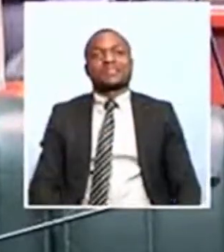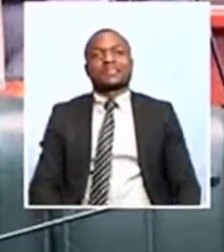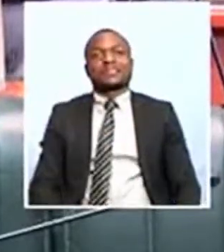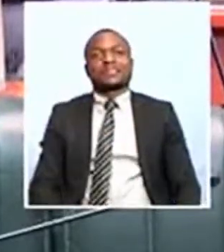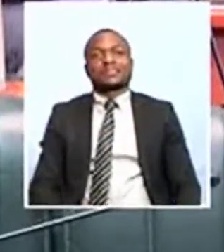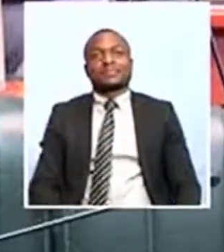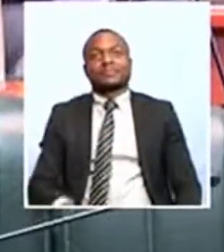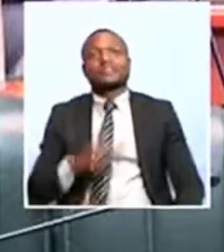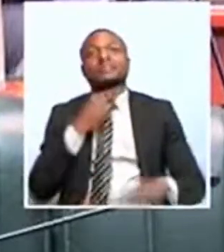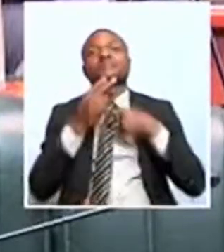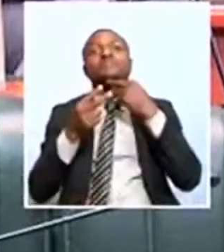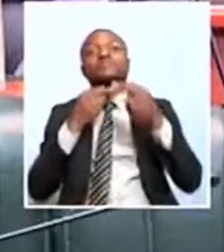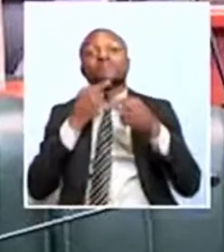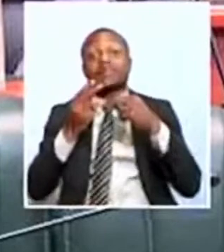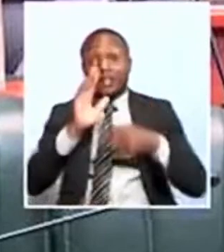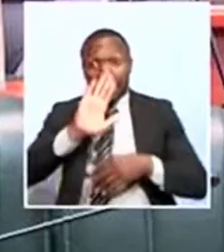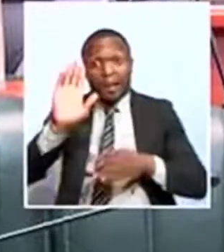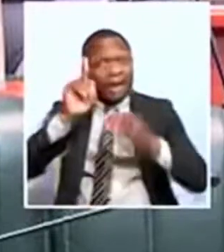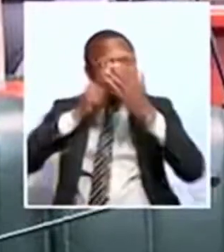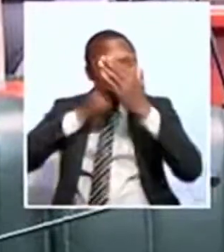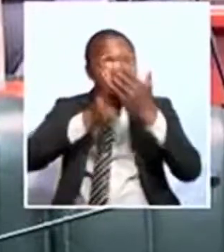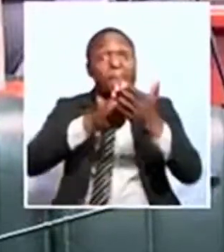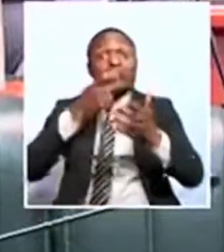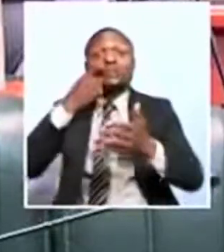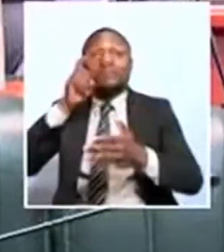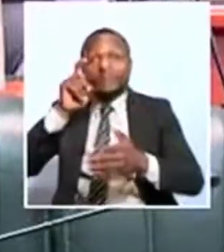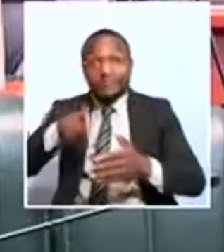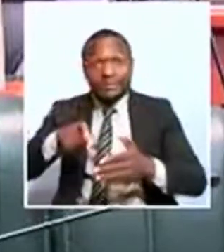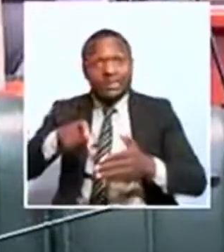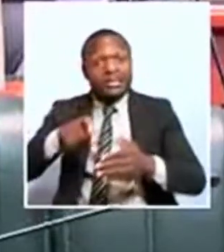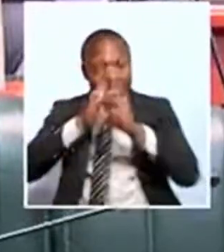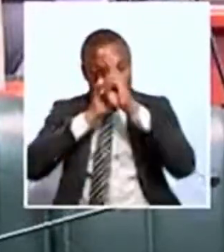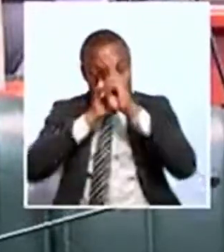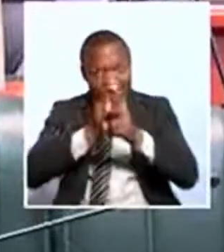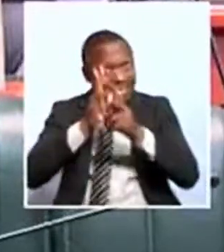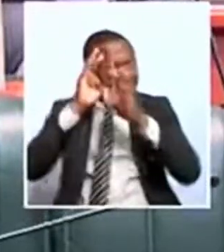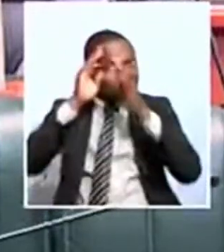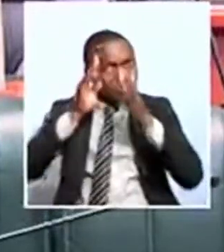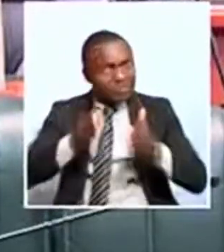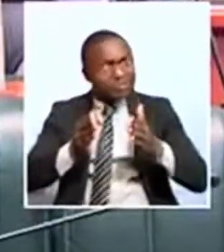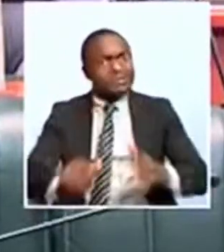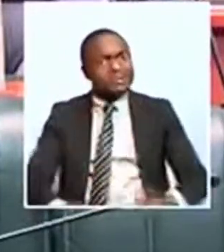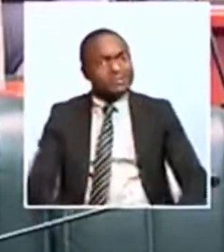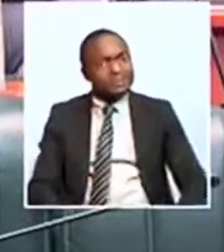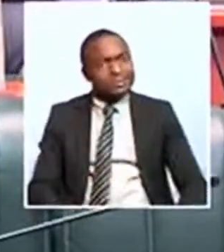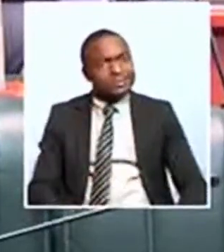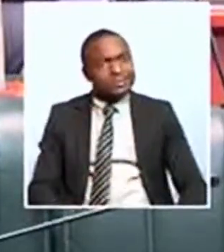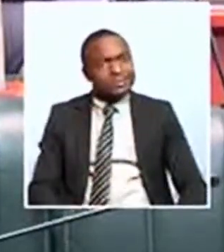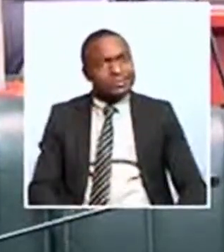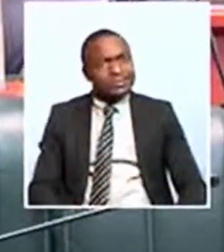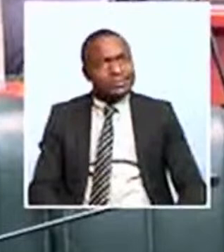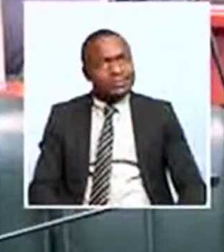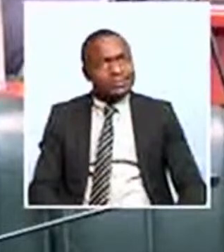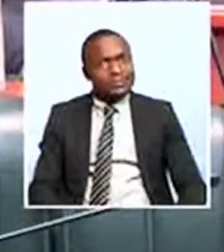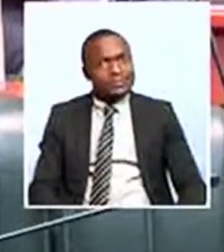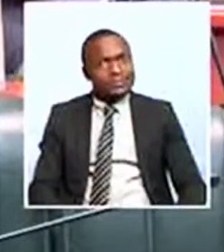Madam Speaker, my point of order is that is the honorable minister of